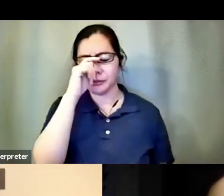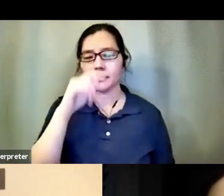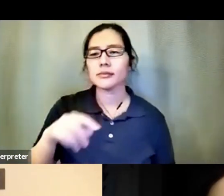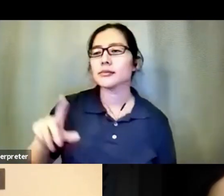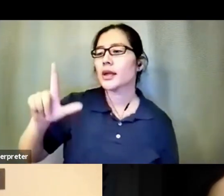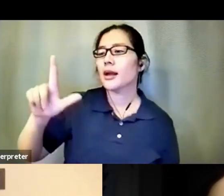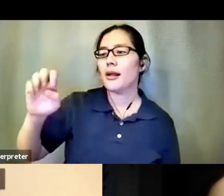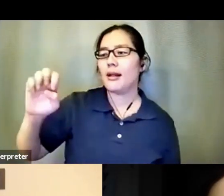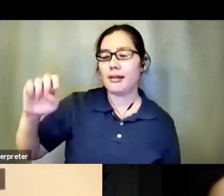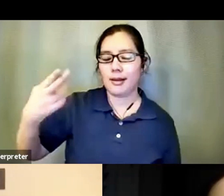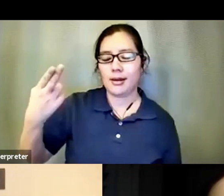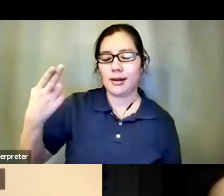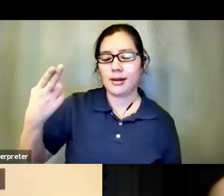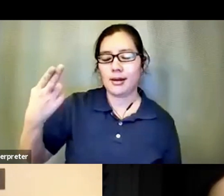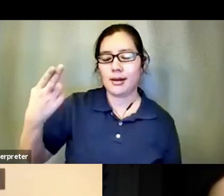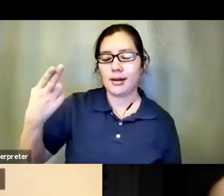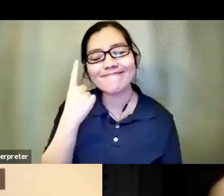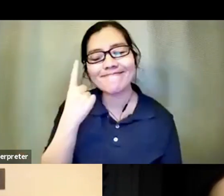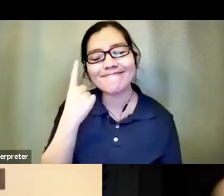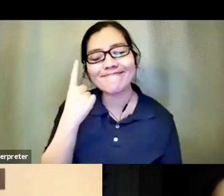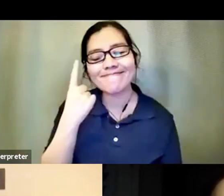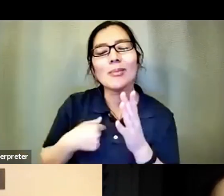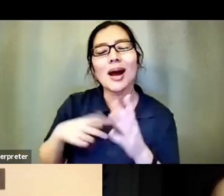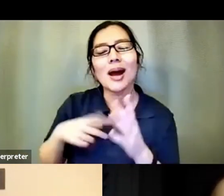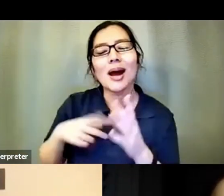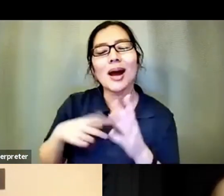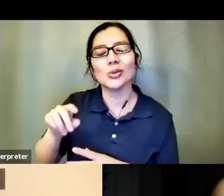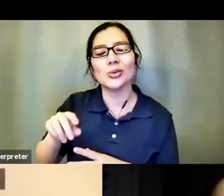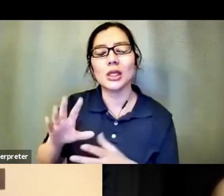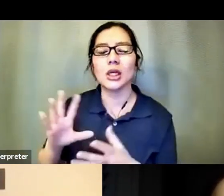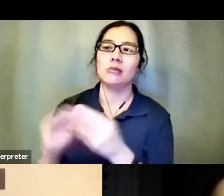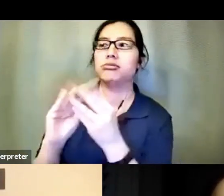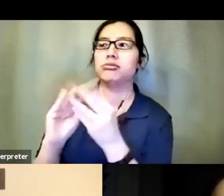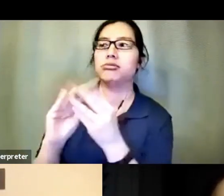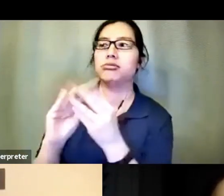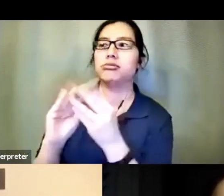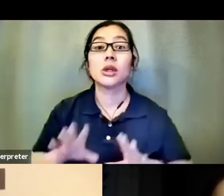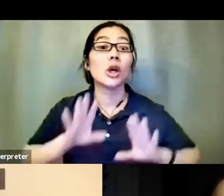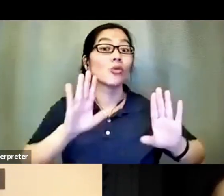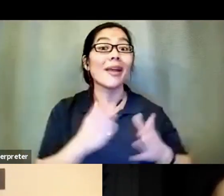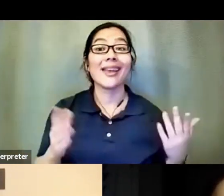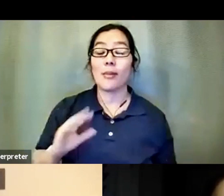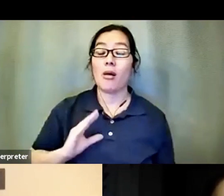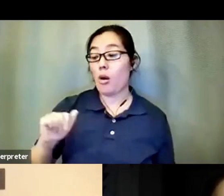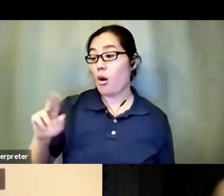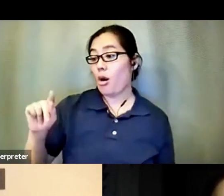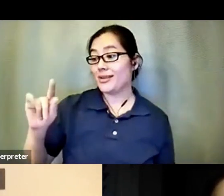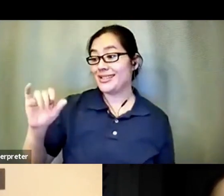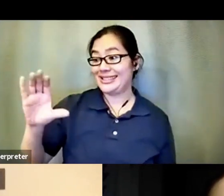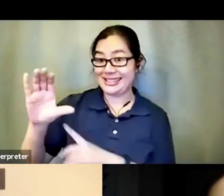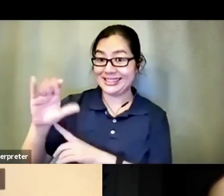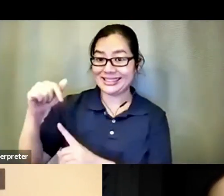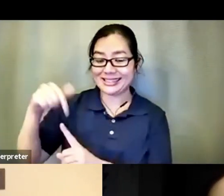I do go off. The great thing about being autistic with like 5 spoons a day of energy is I don't have time for online